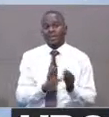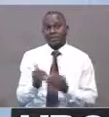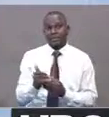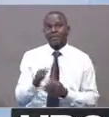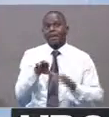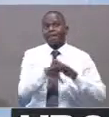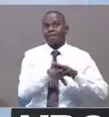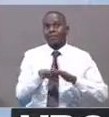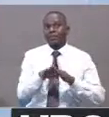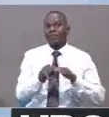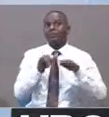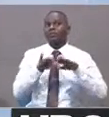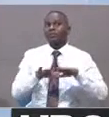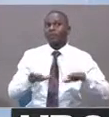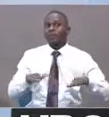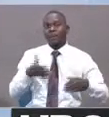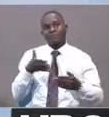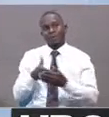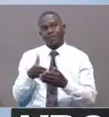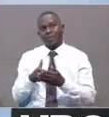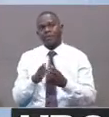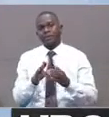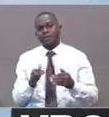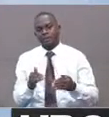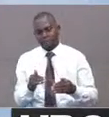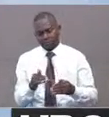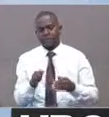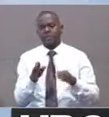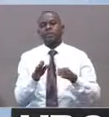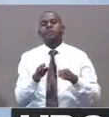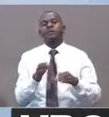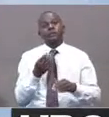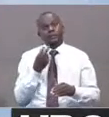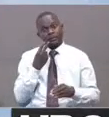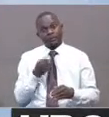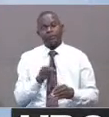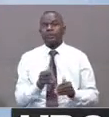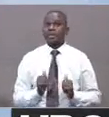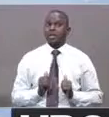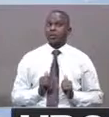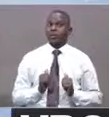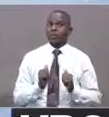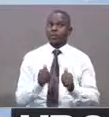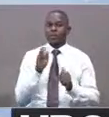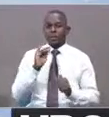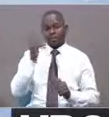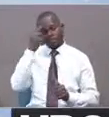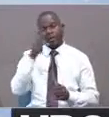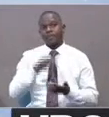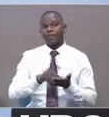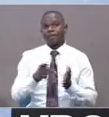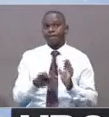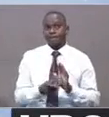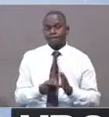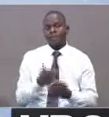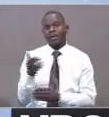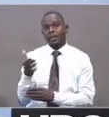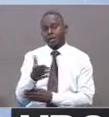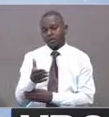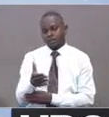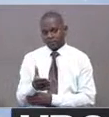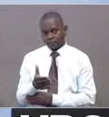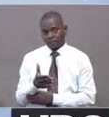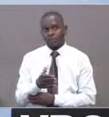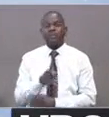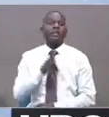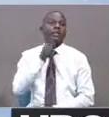other markets. The hardship came to light during a familiarization tour of government projects by the State Minister